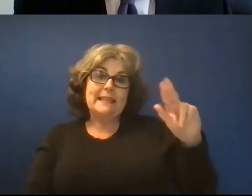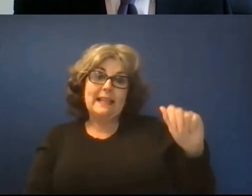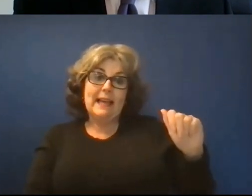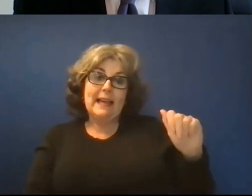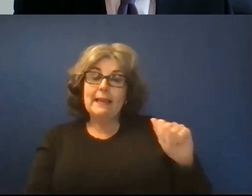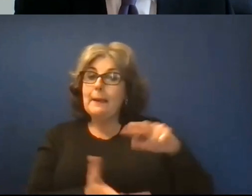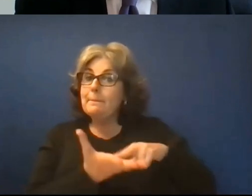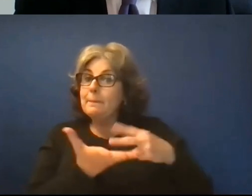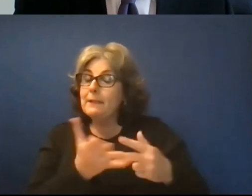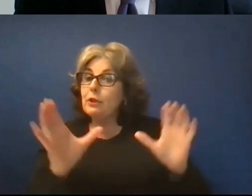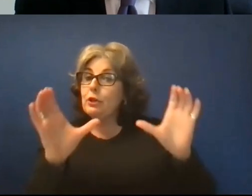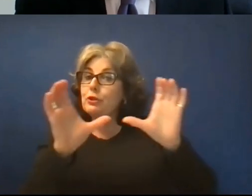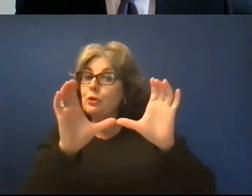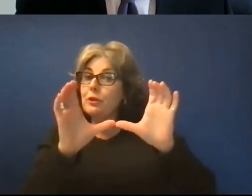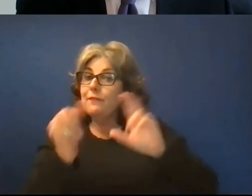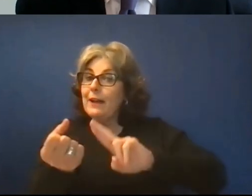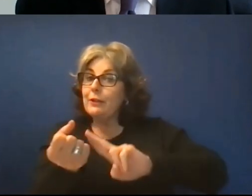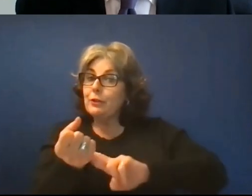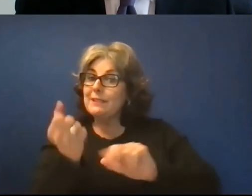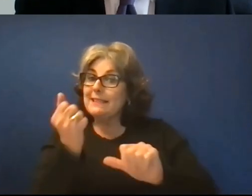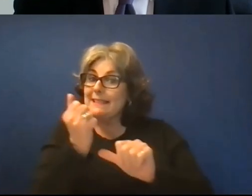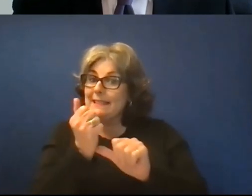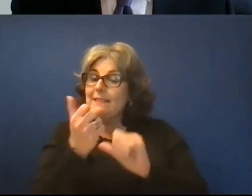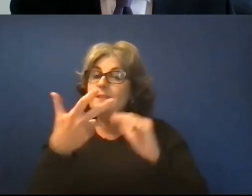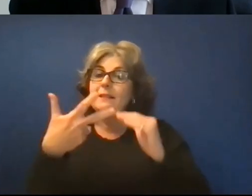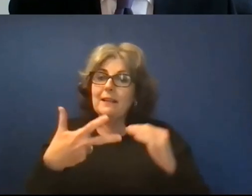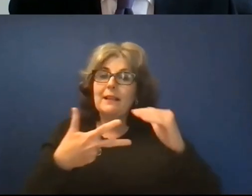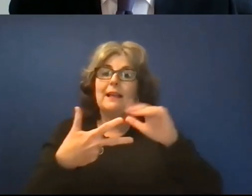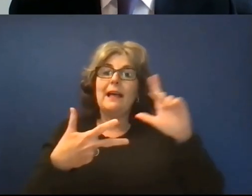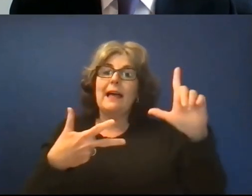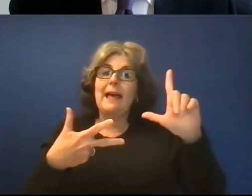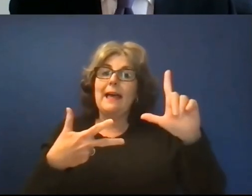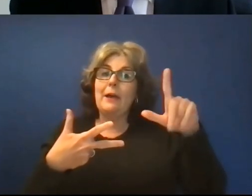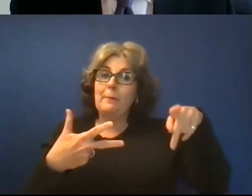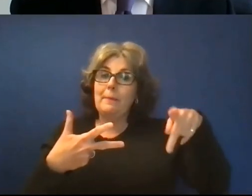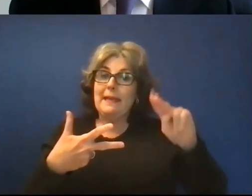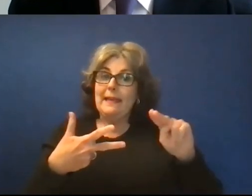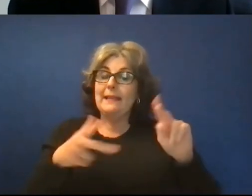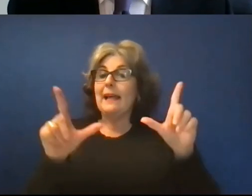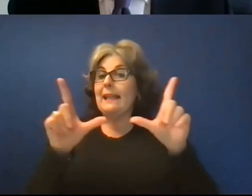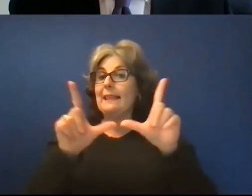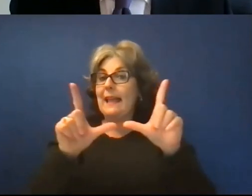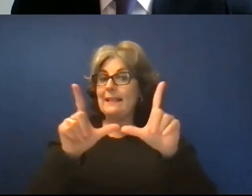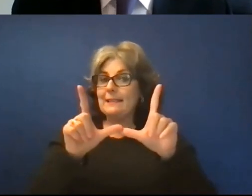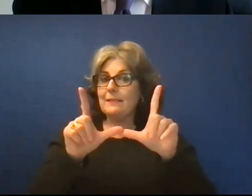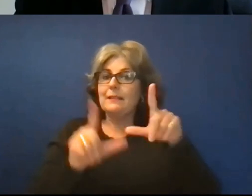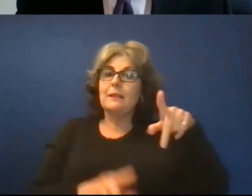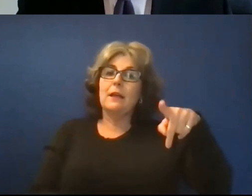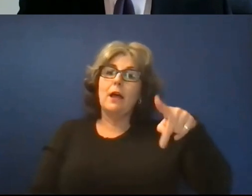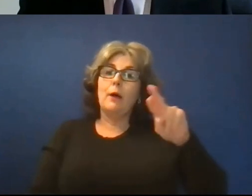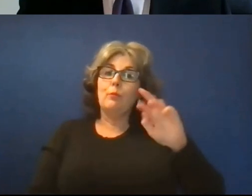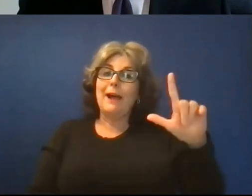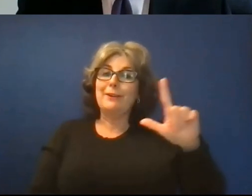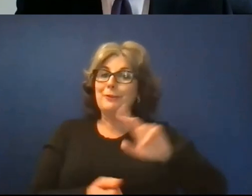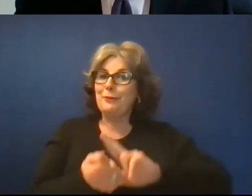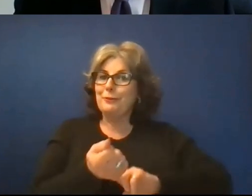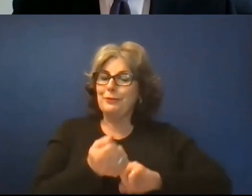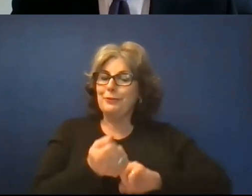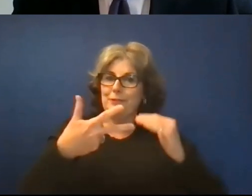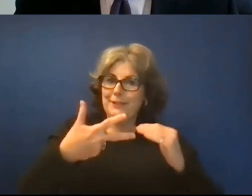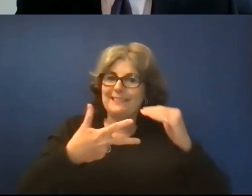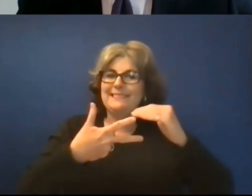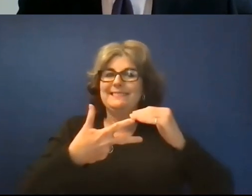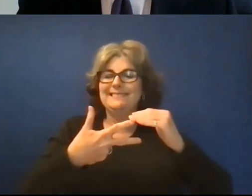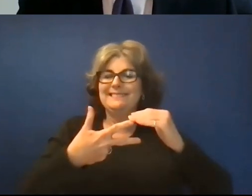Nursing Assistant, and then after that, I became an LPN, which is a licensed practical nurse. Thank you very much. It's important